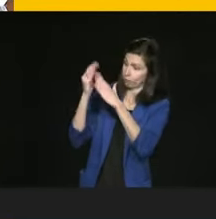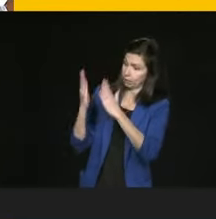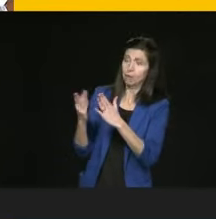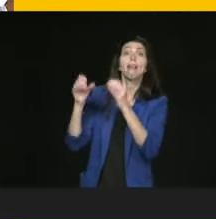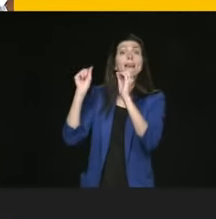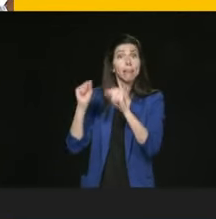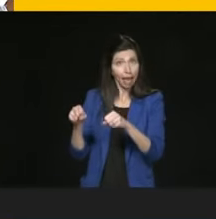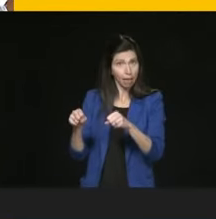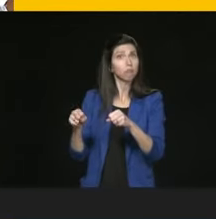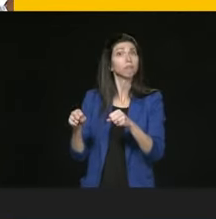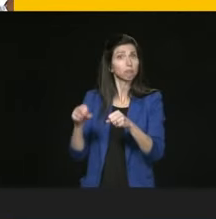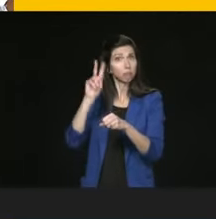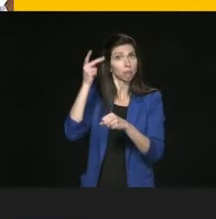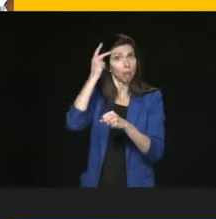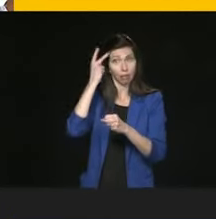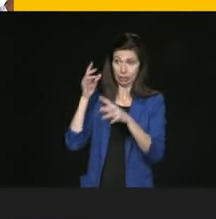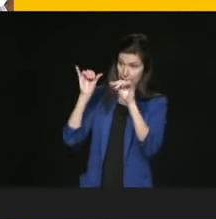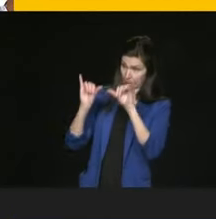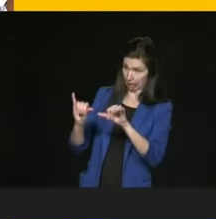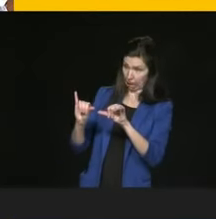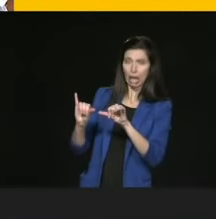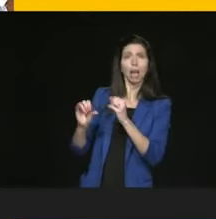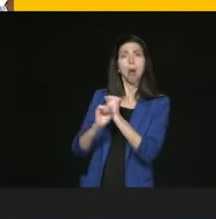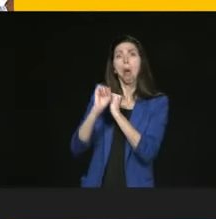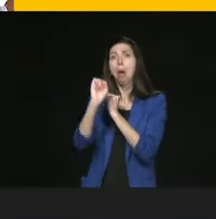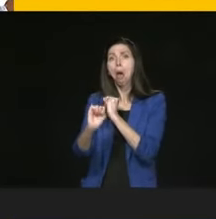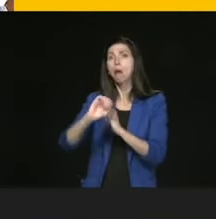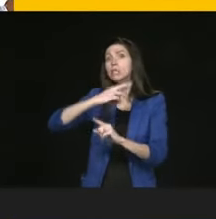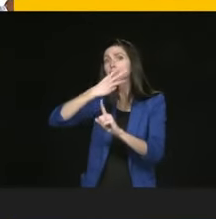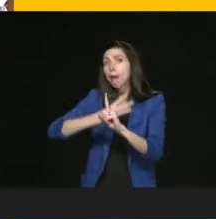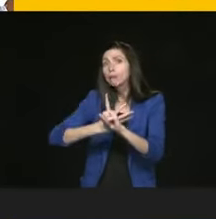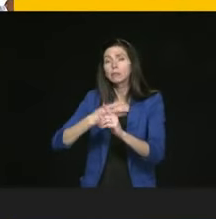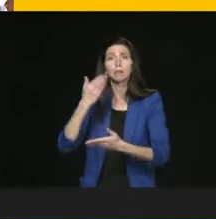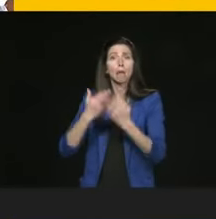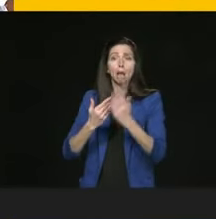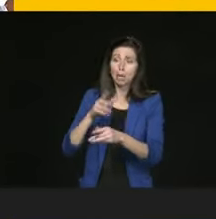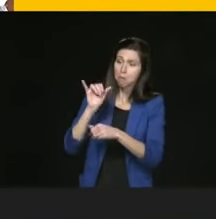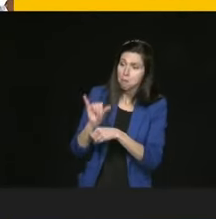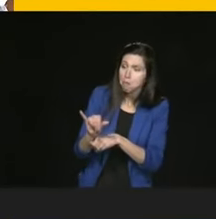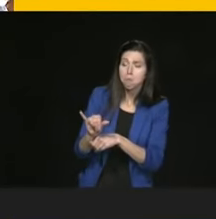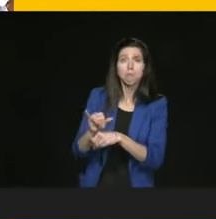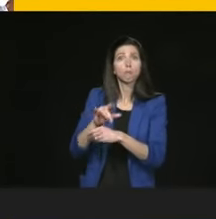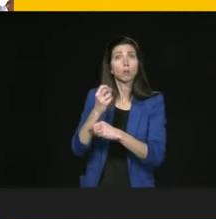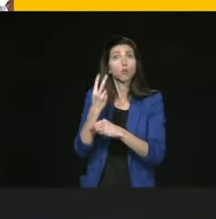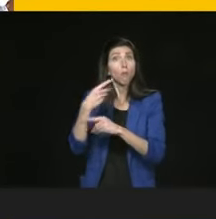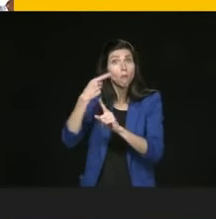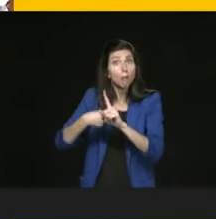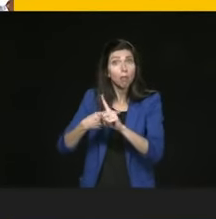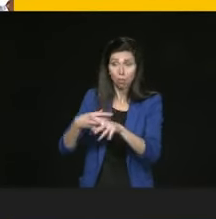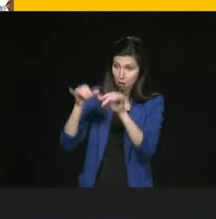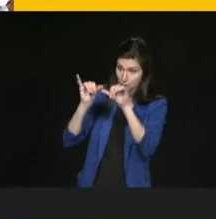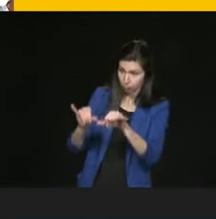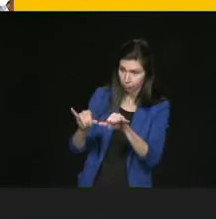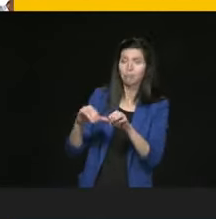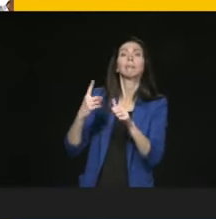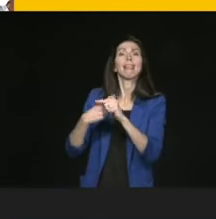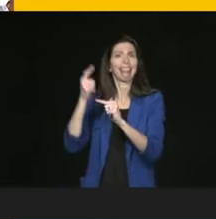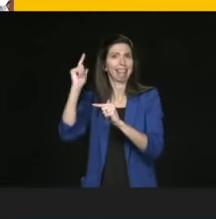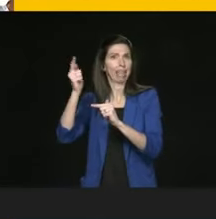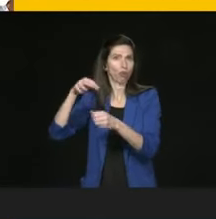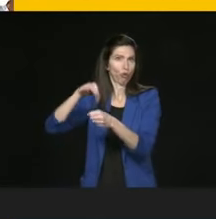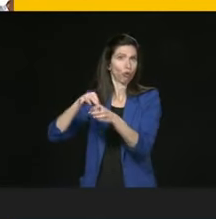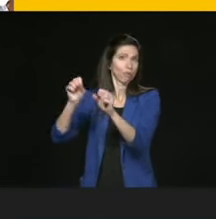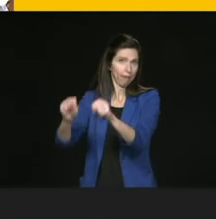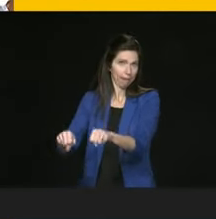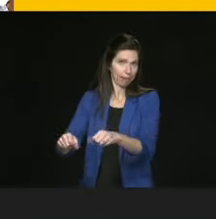6 or 12 months so that they can stay focused on keeping their communities safe in the face of COVID-19. We've been in direct communication about this option with